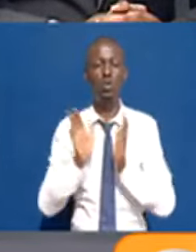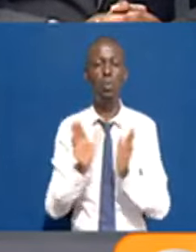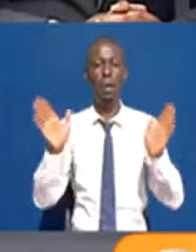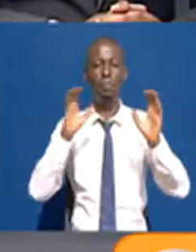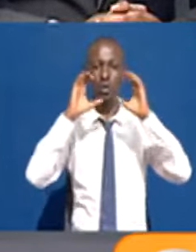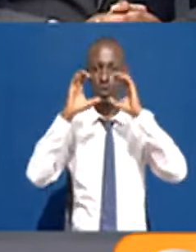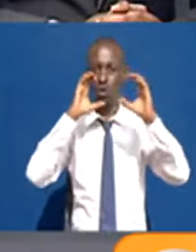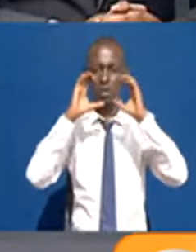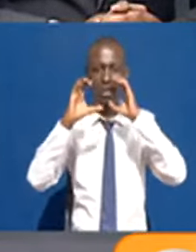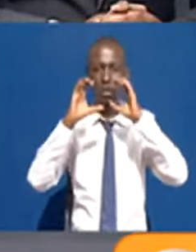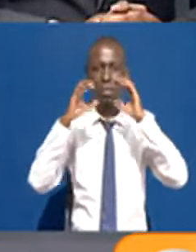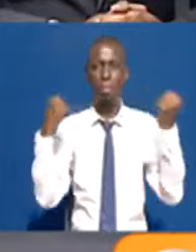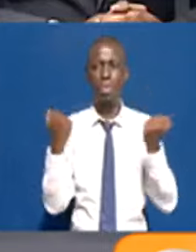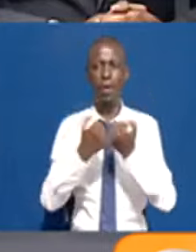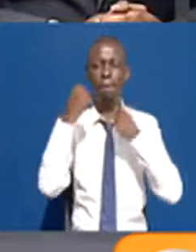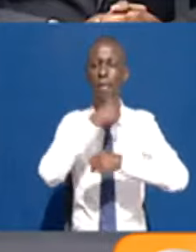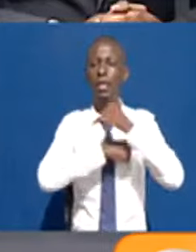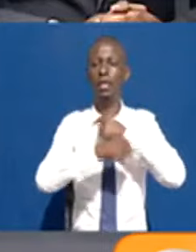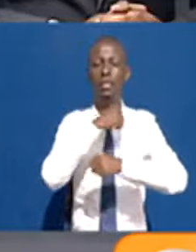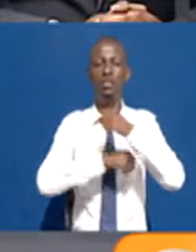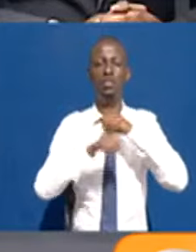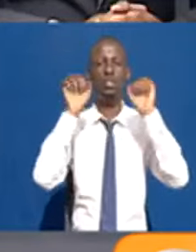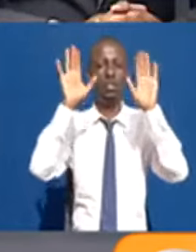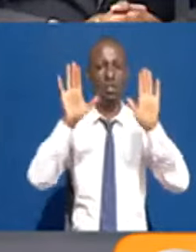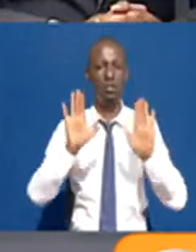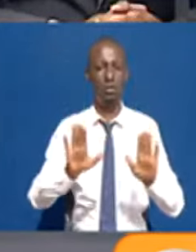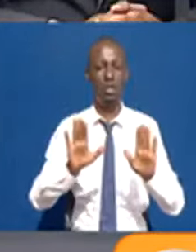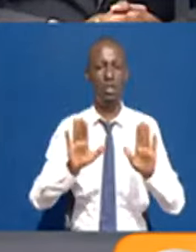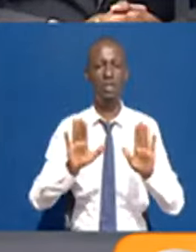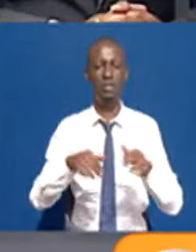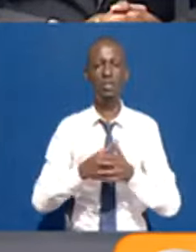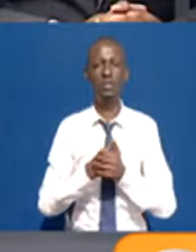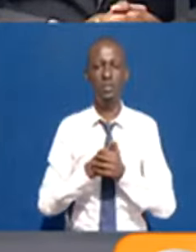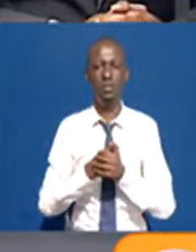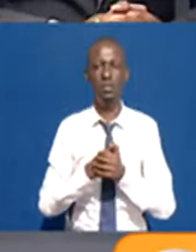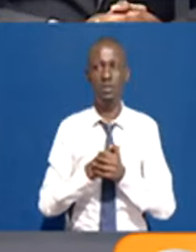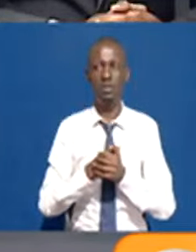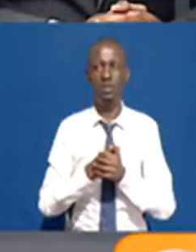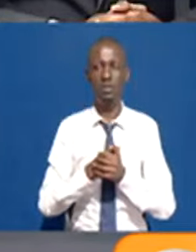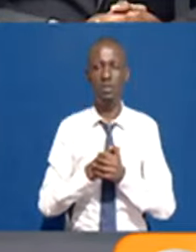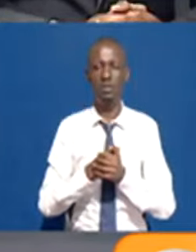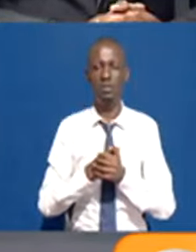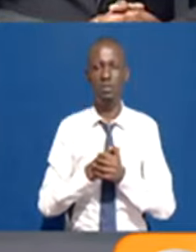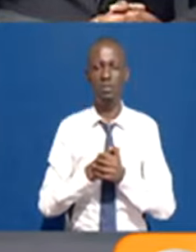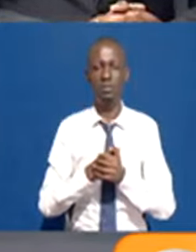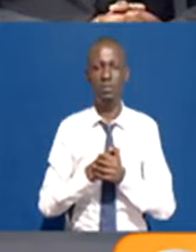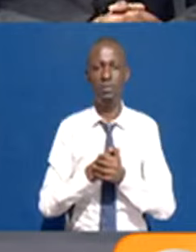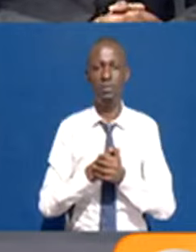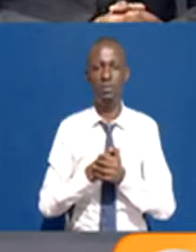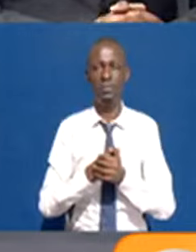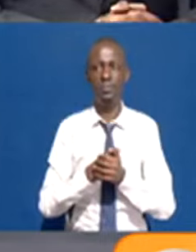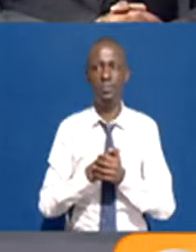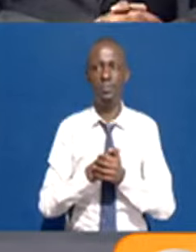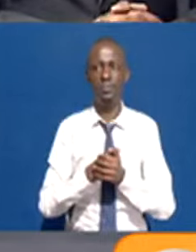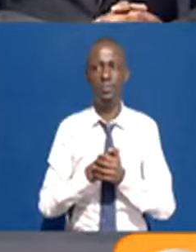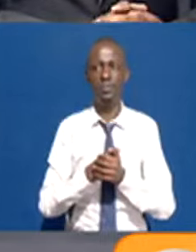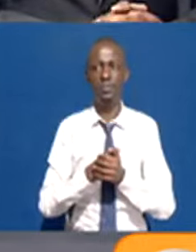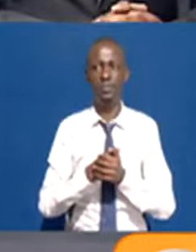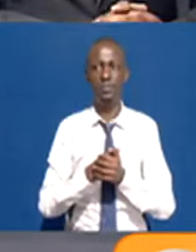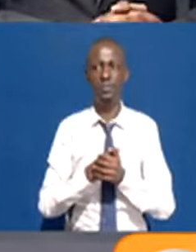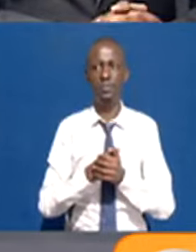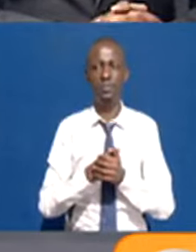is a solemn activity, indeed, even sacred. Solemnity speaks